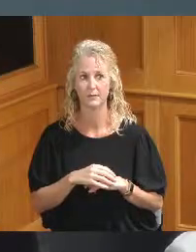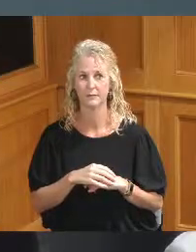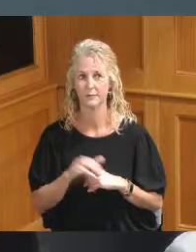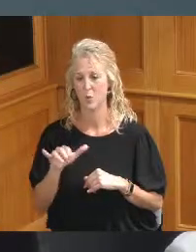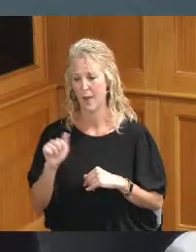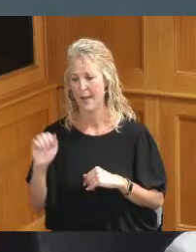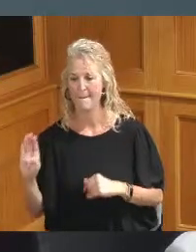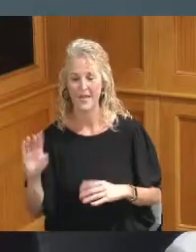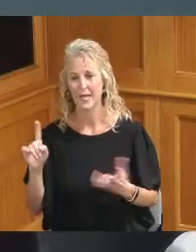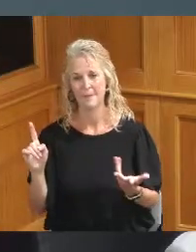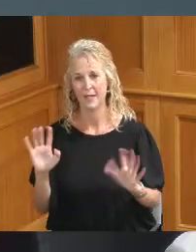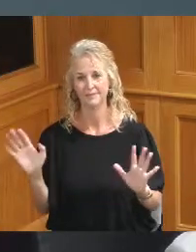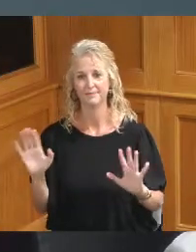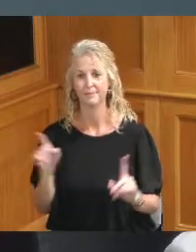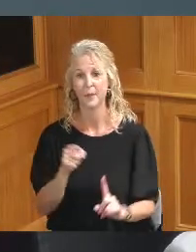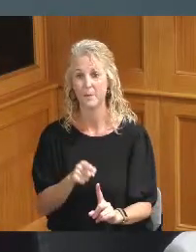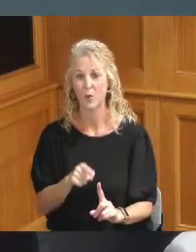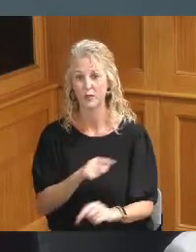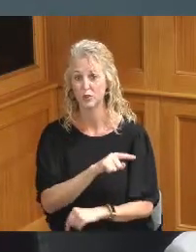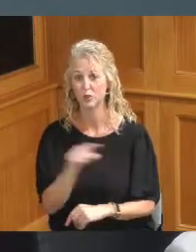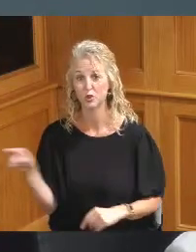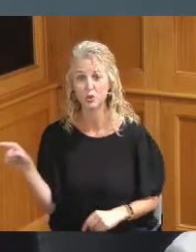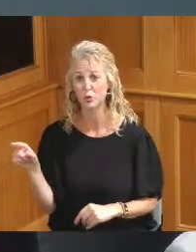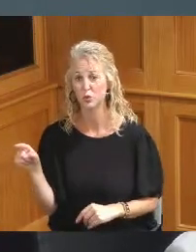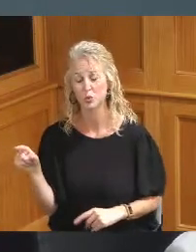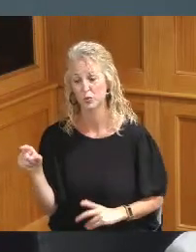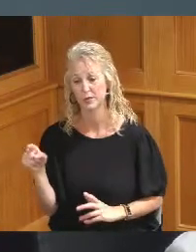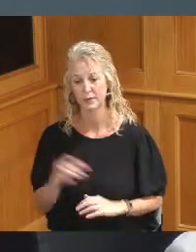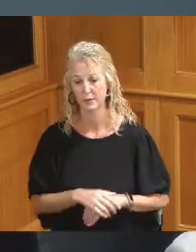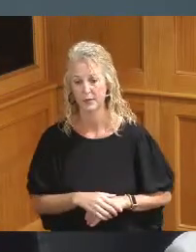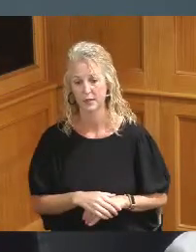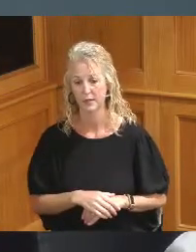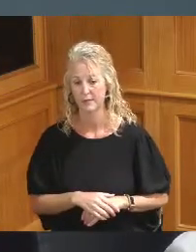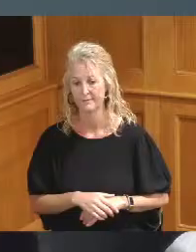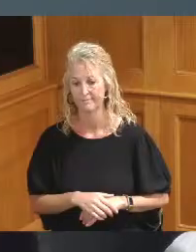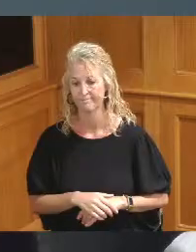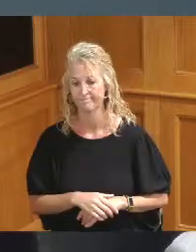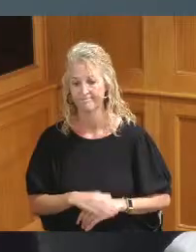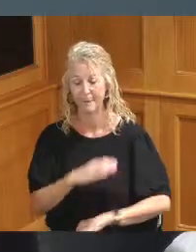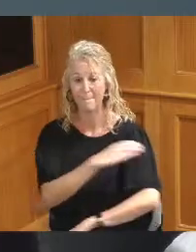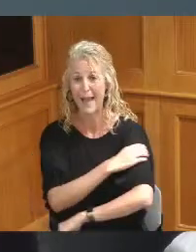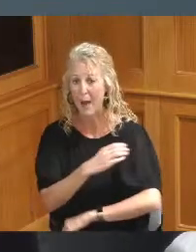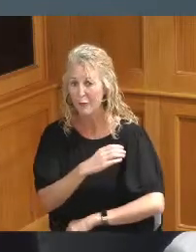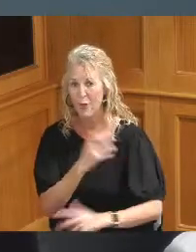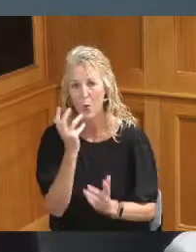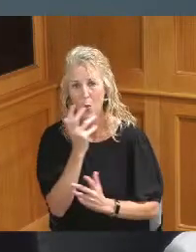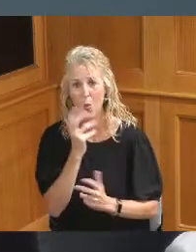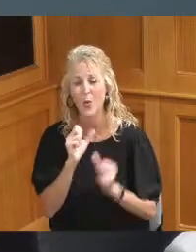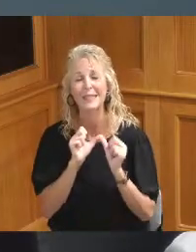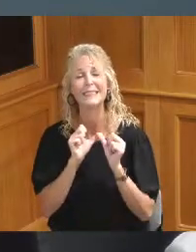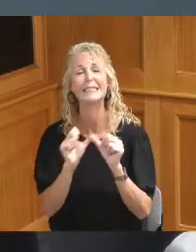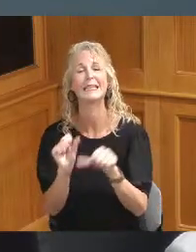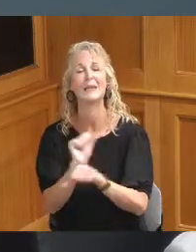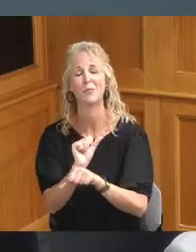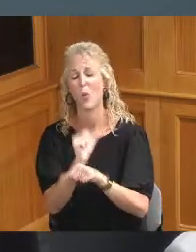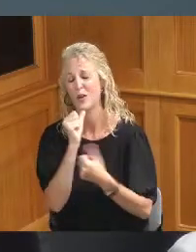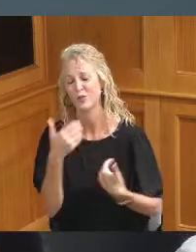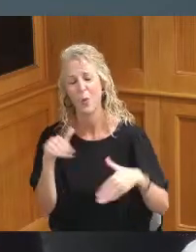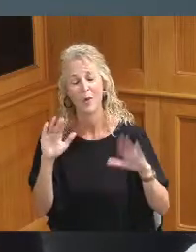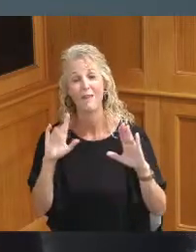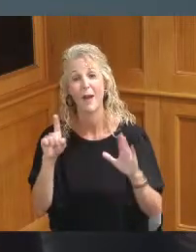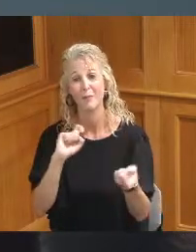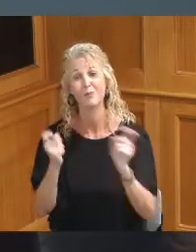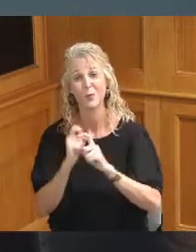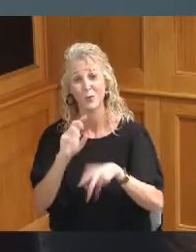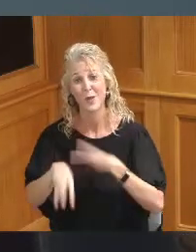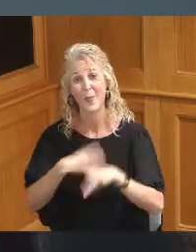that. But anyway, you guys are so powerful, and keep doing what you're doing, and you're making a great impact.